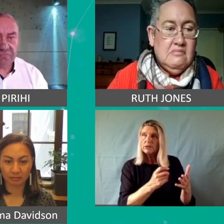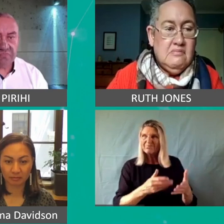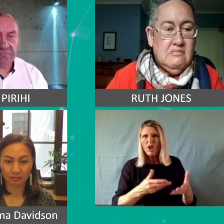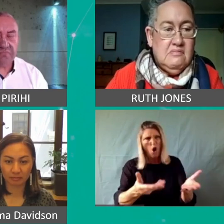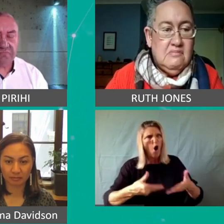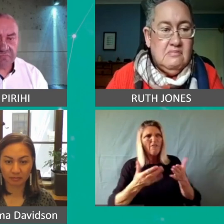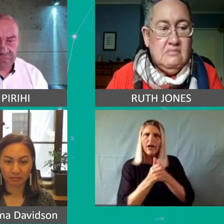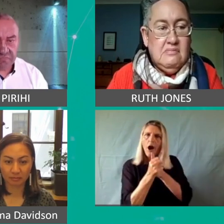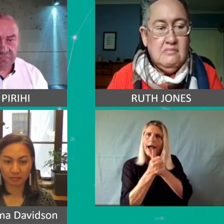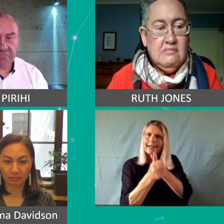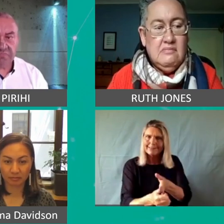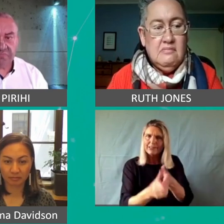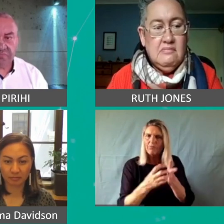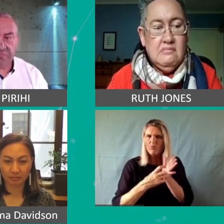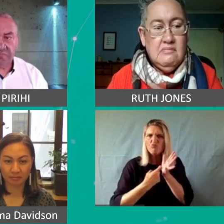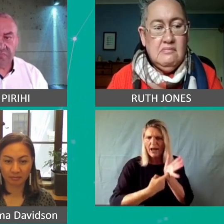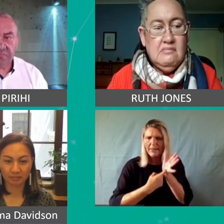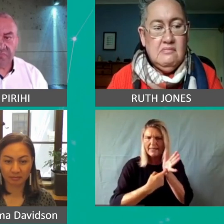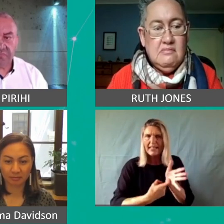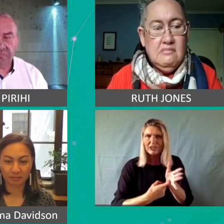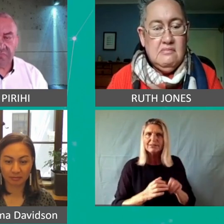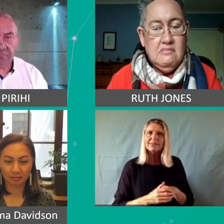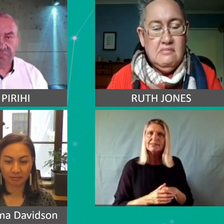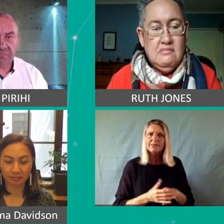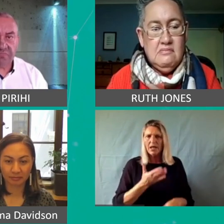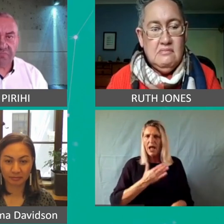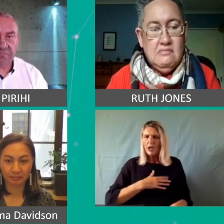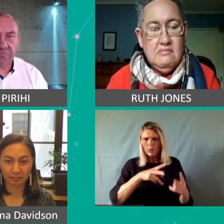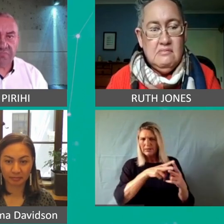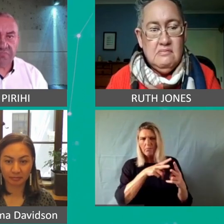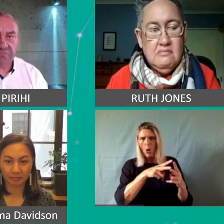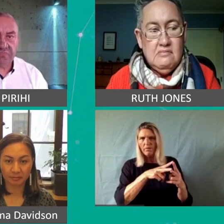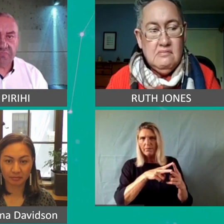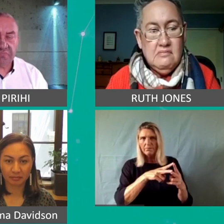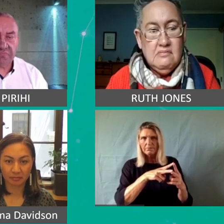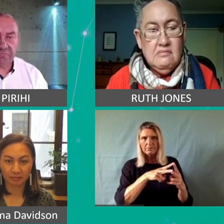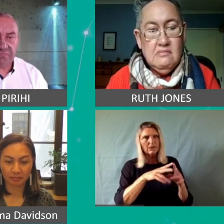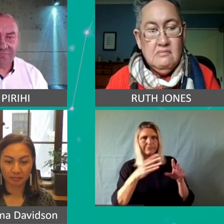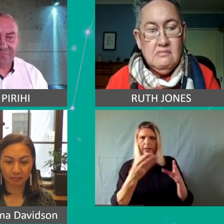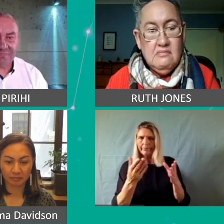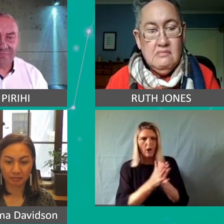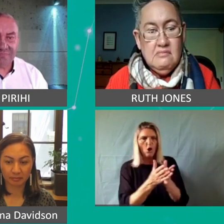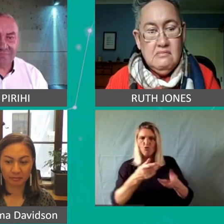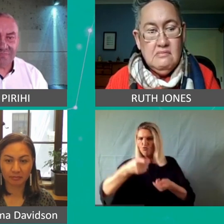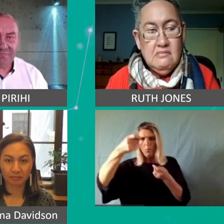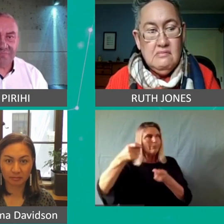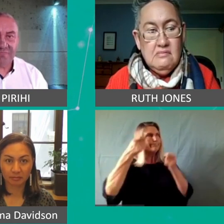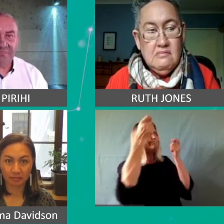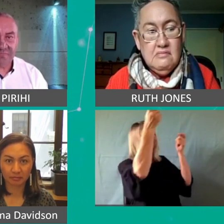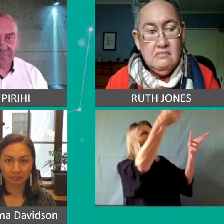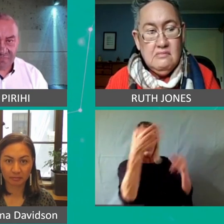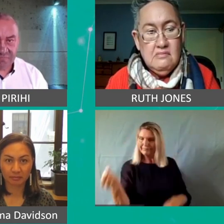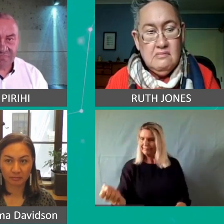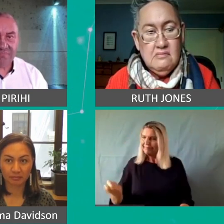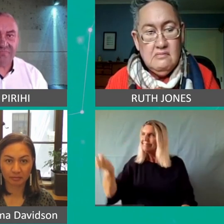recommendations, and I don't want to see these reports just, you know, sit on in drawers and